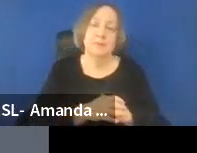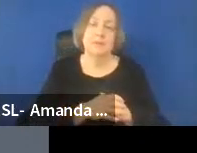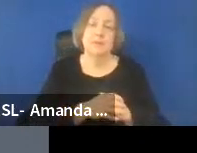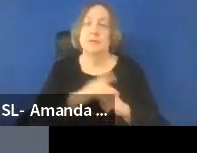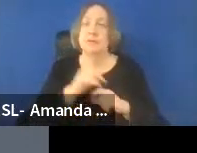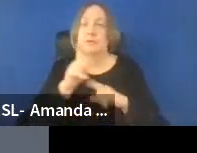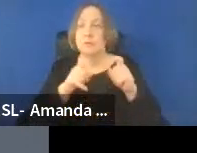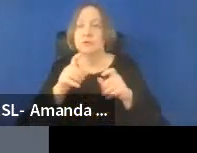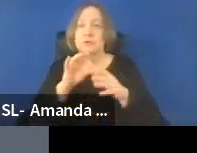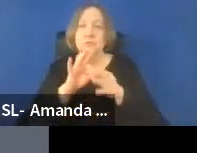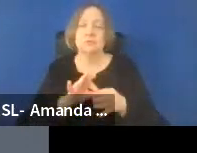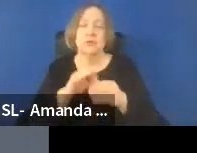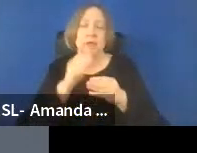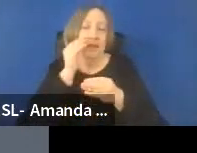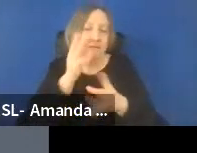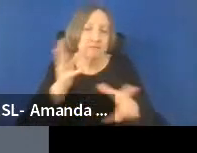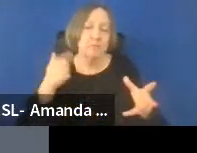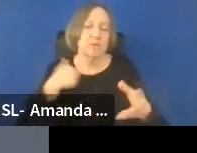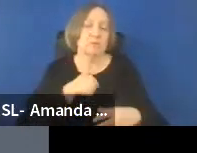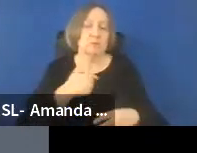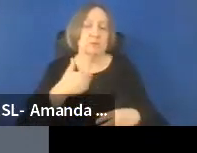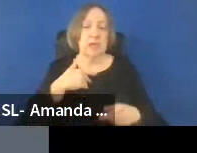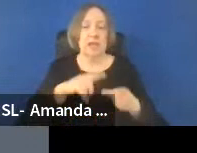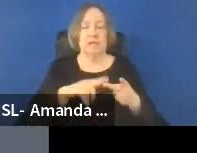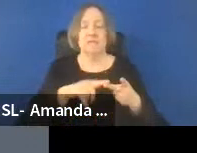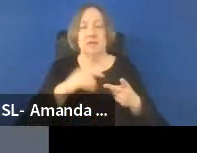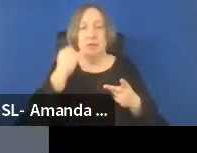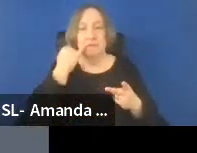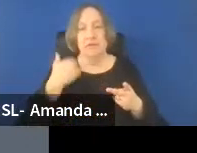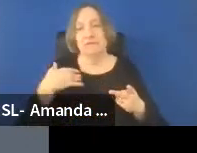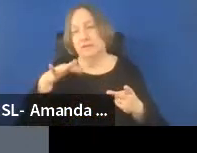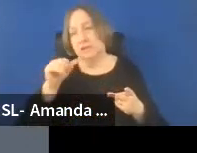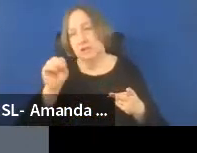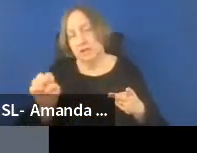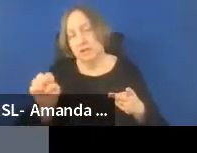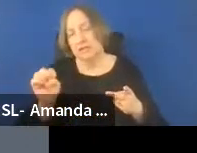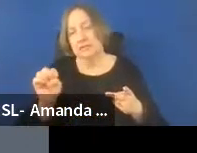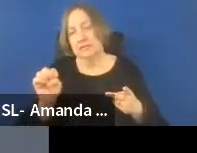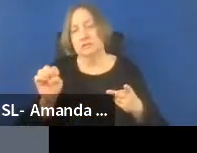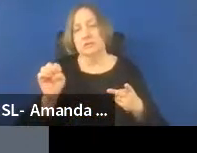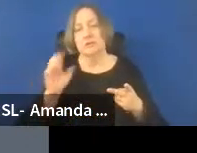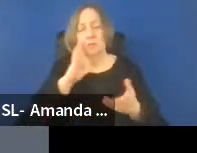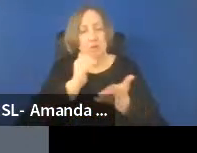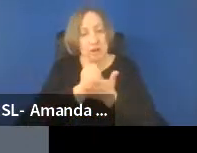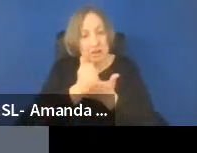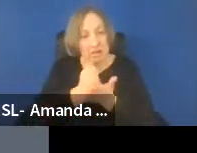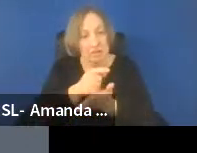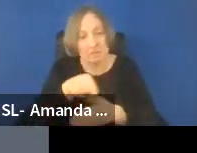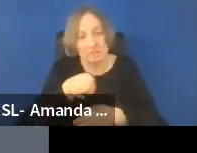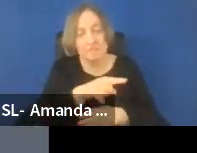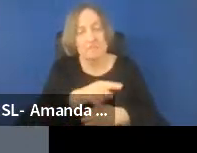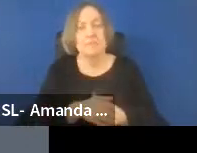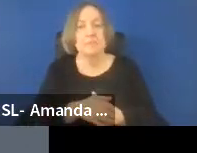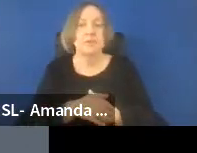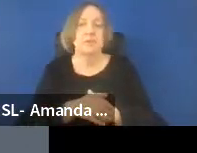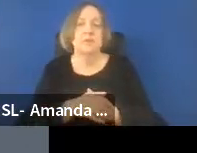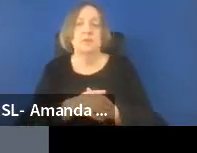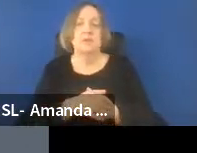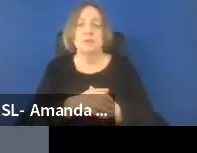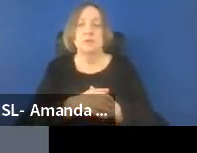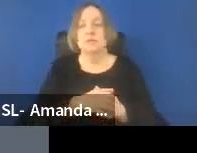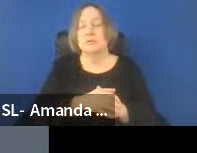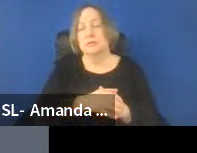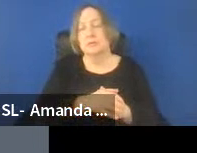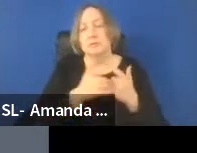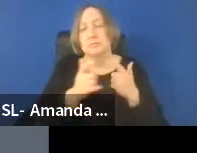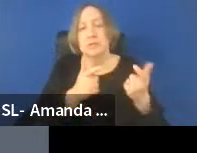on information we may have, or if we've had a case that might be helpful for them, we're big proponents of transparency